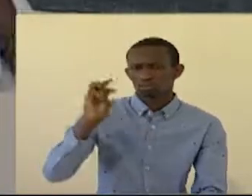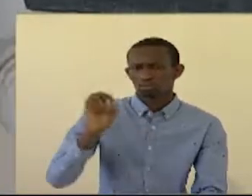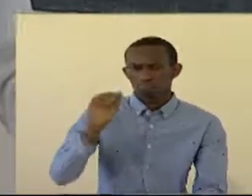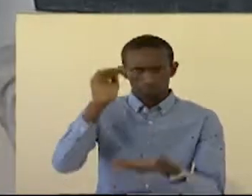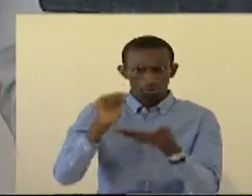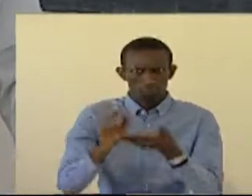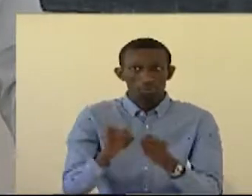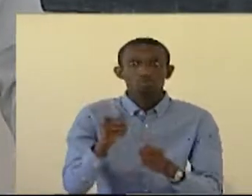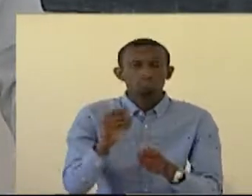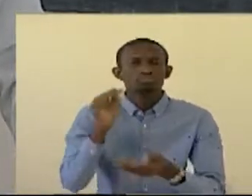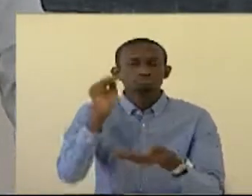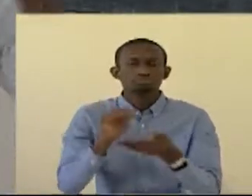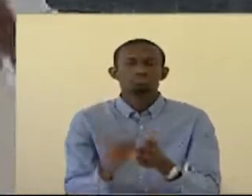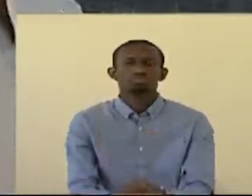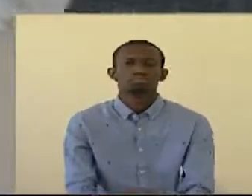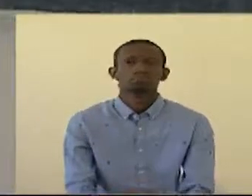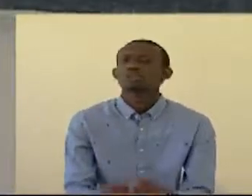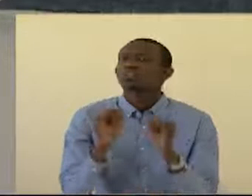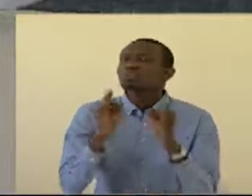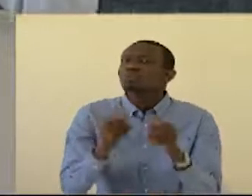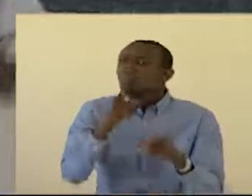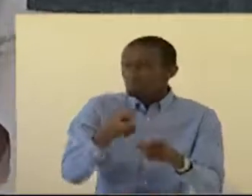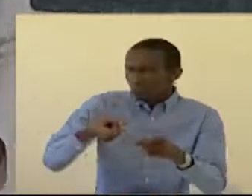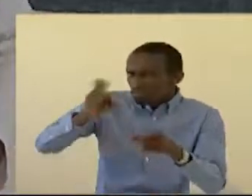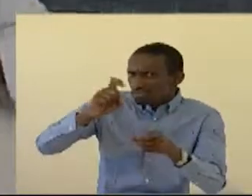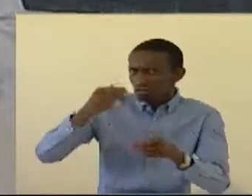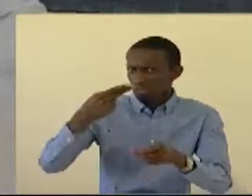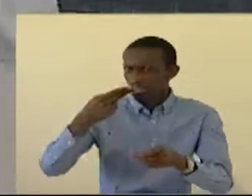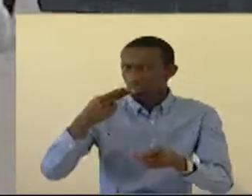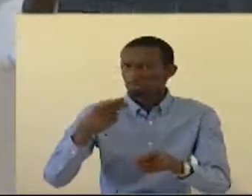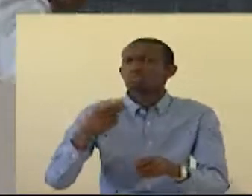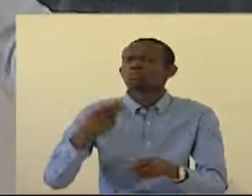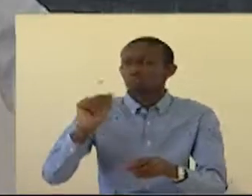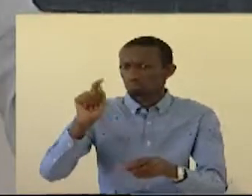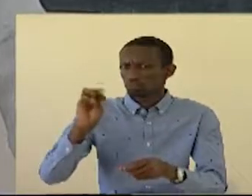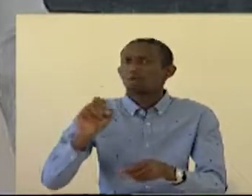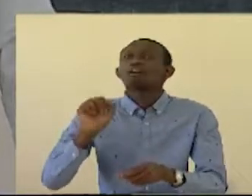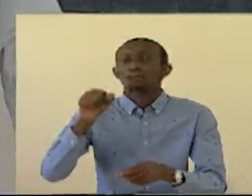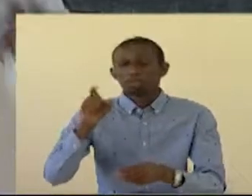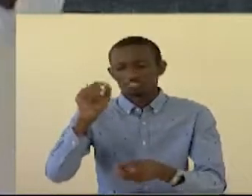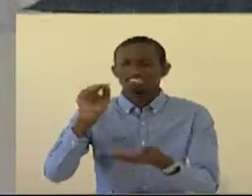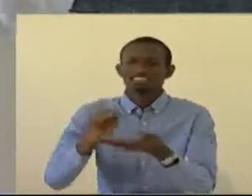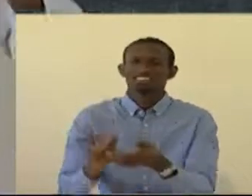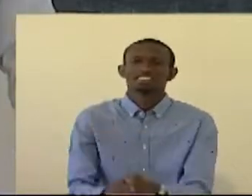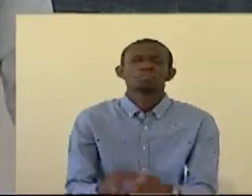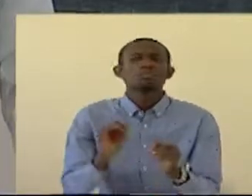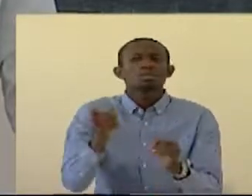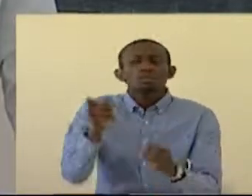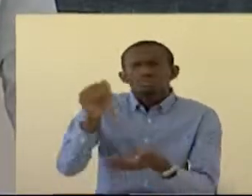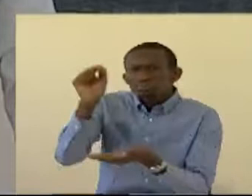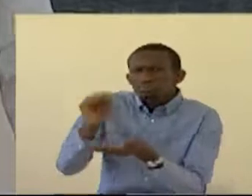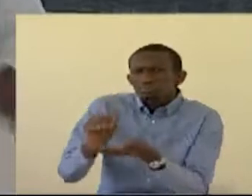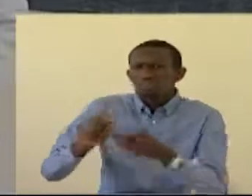is also a reduction. If you add hydrogen atoms, it is also a reduction. So in these